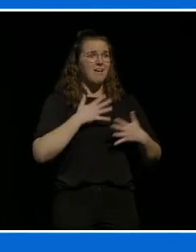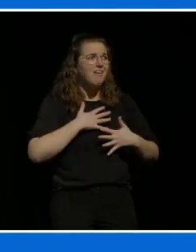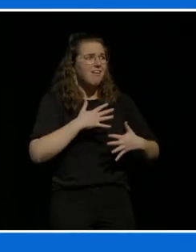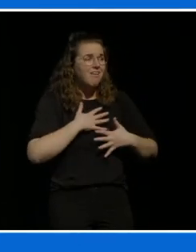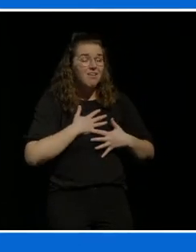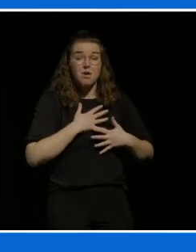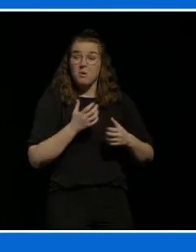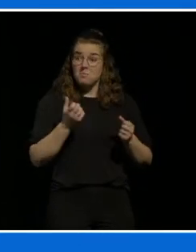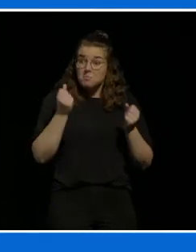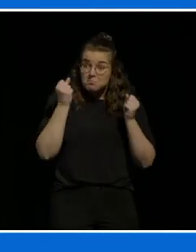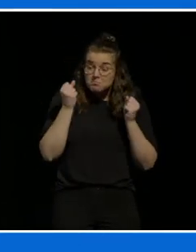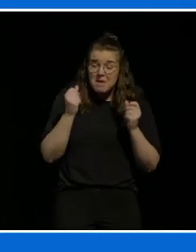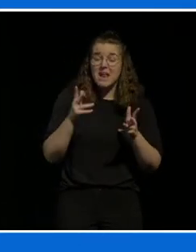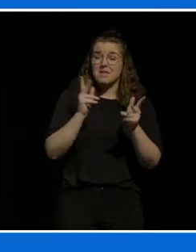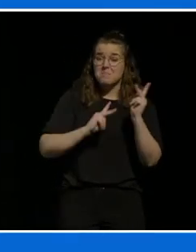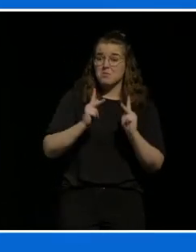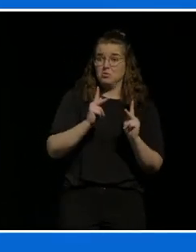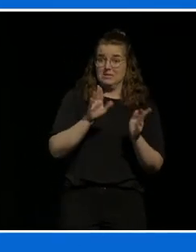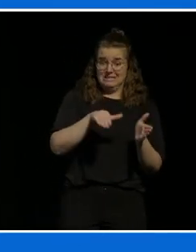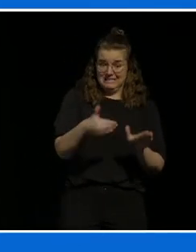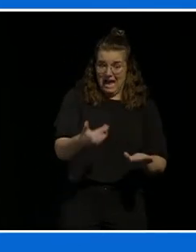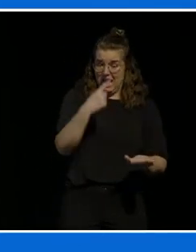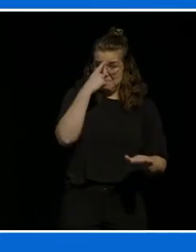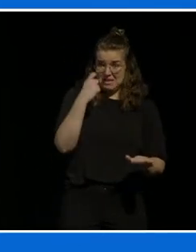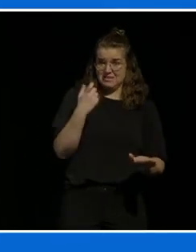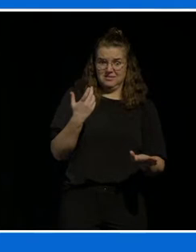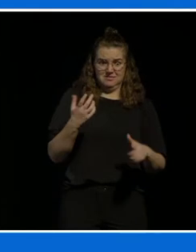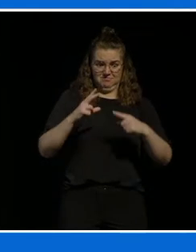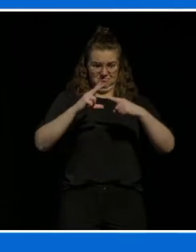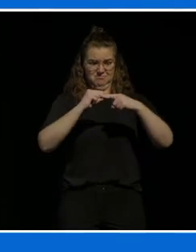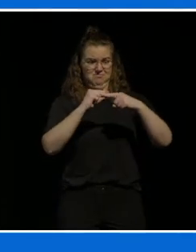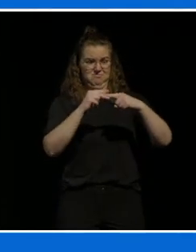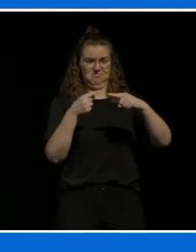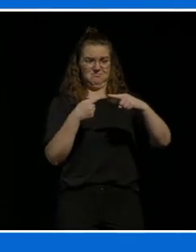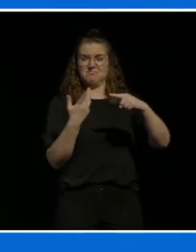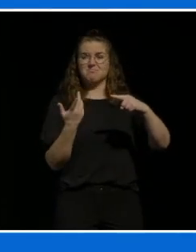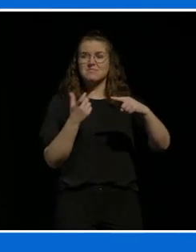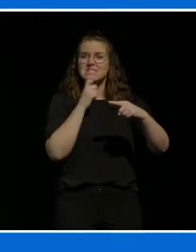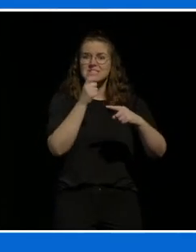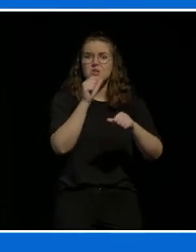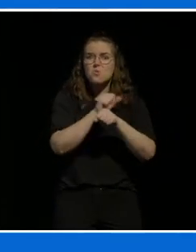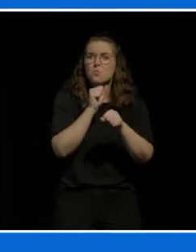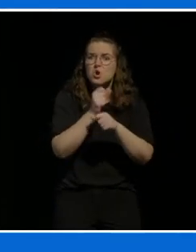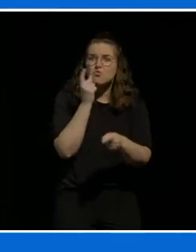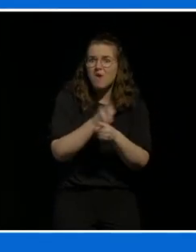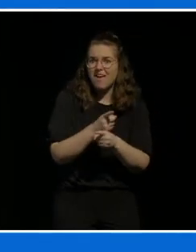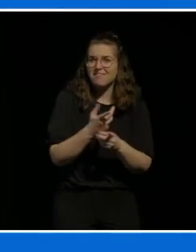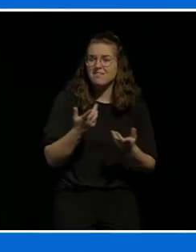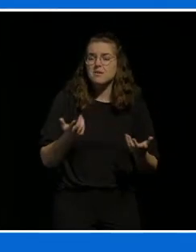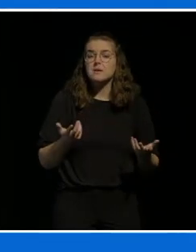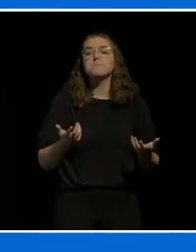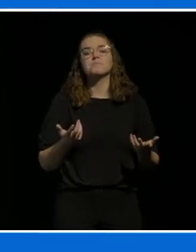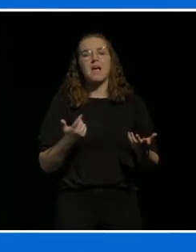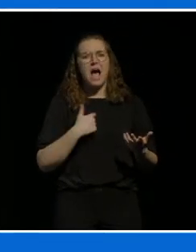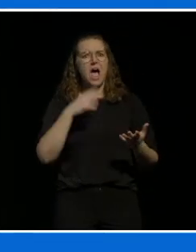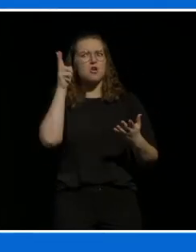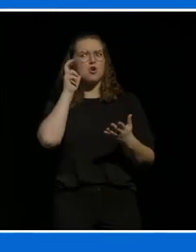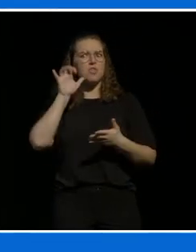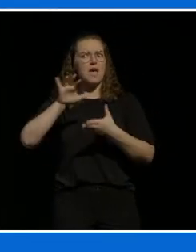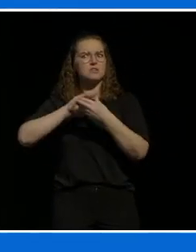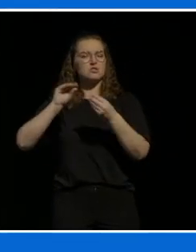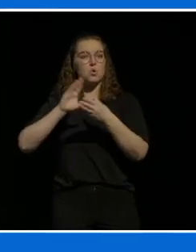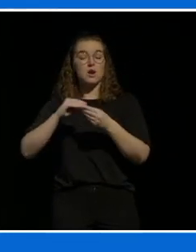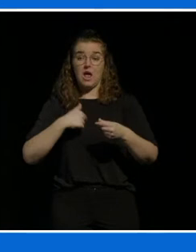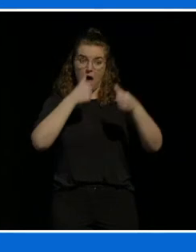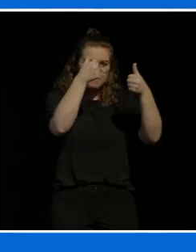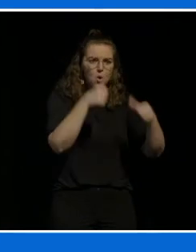died that were black and brown because this pulse oximeter didn't work well. I heard about that story in December 2020, posted a video on it. It got 500,000